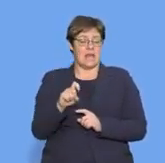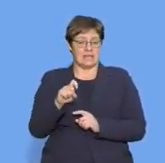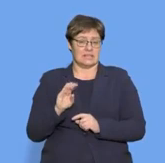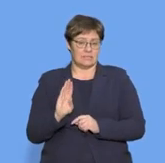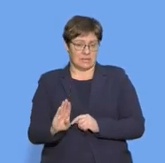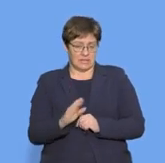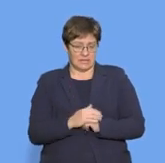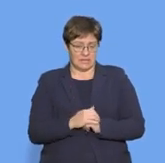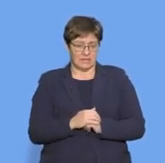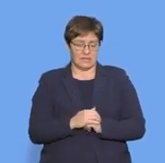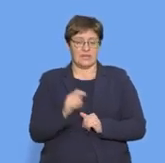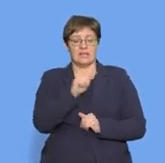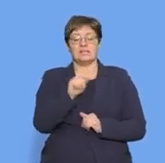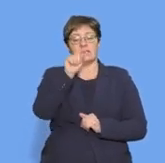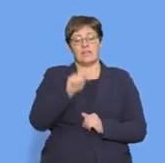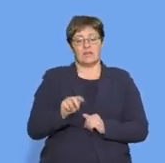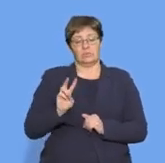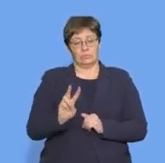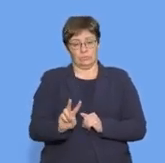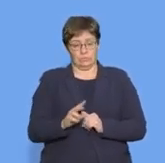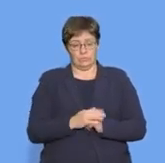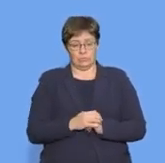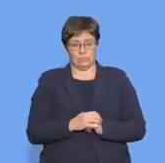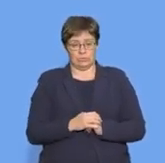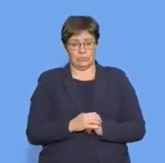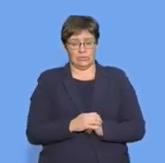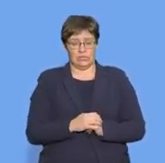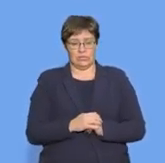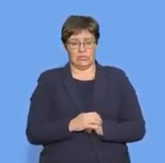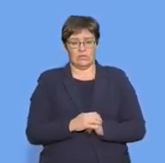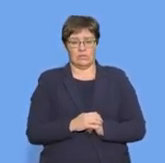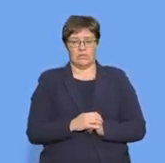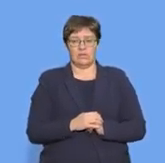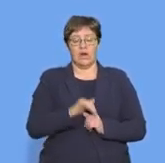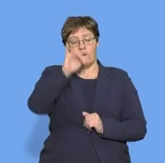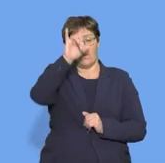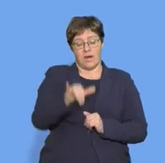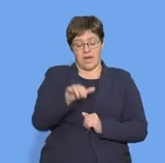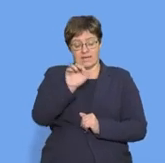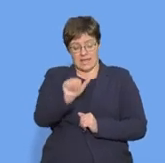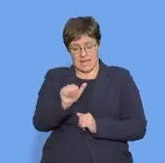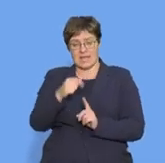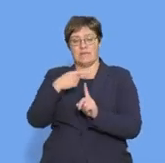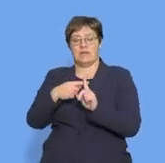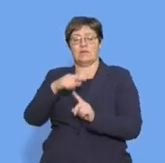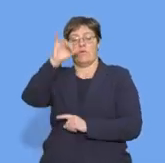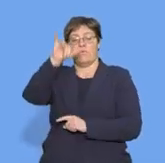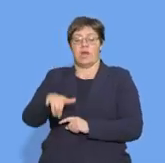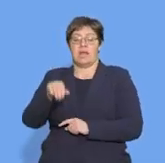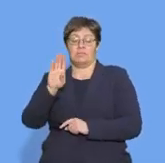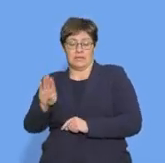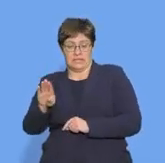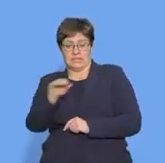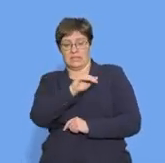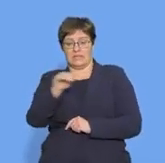x at B divided by 2, and then y at A plus y